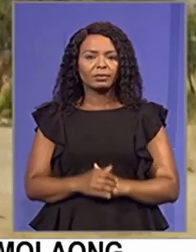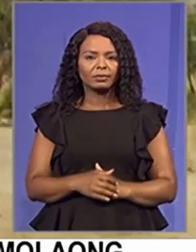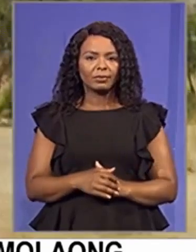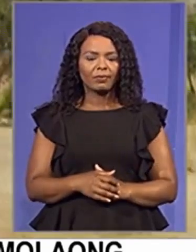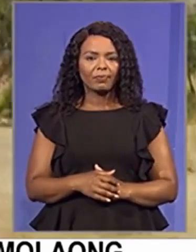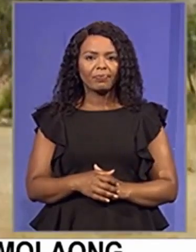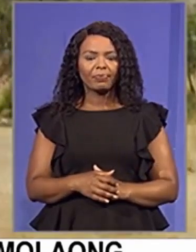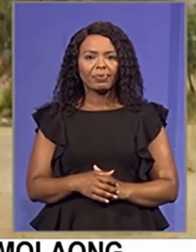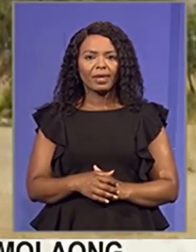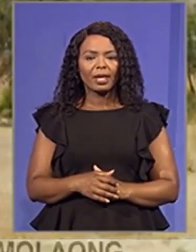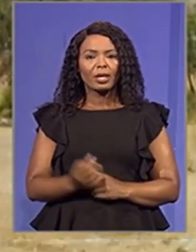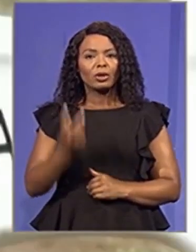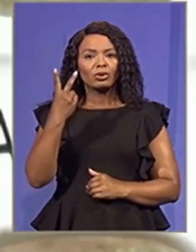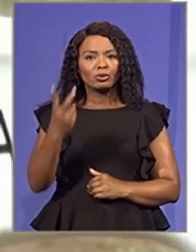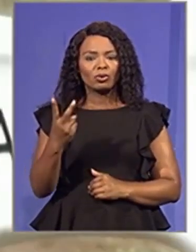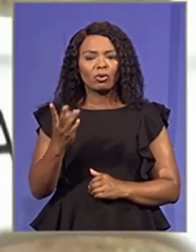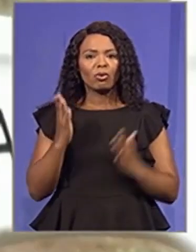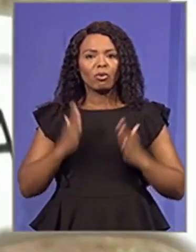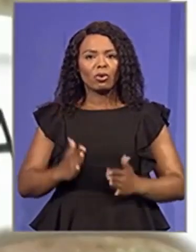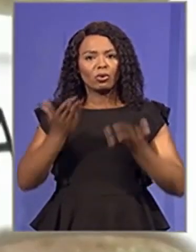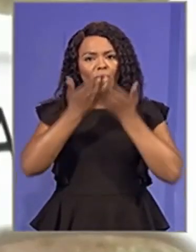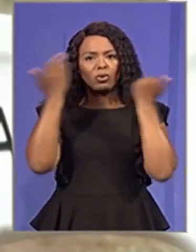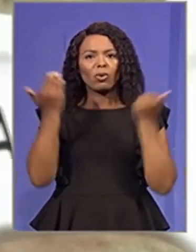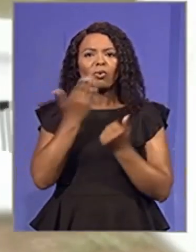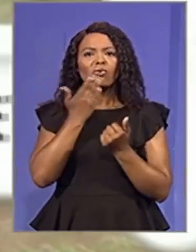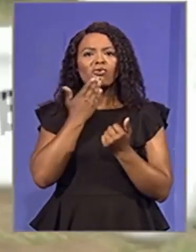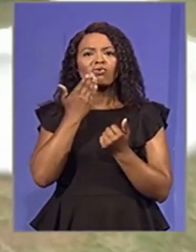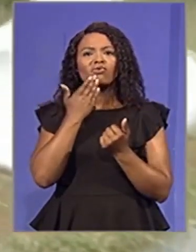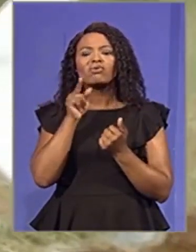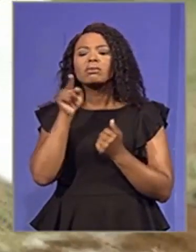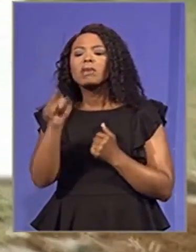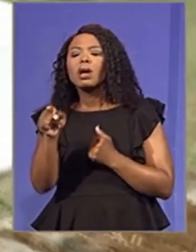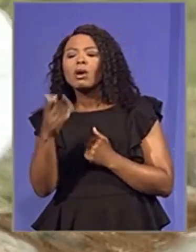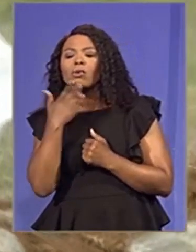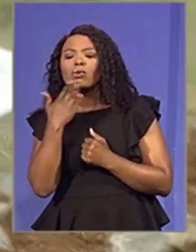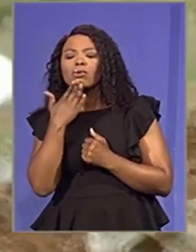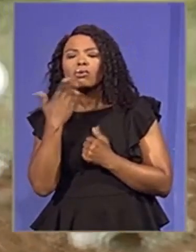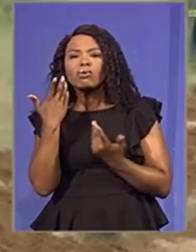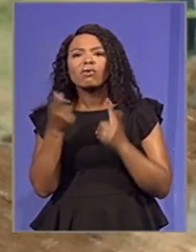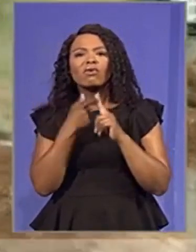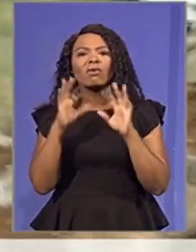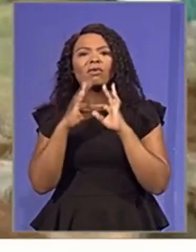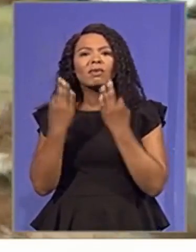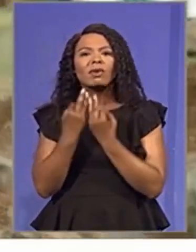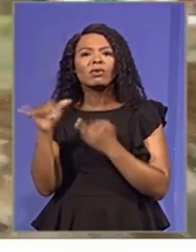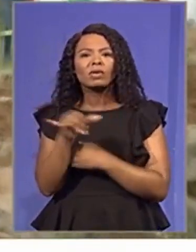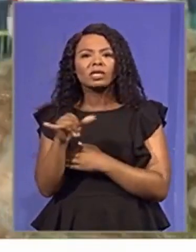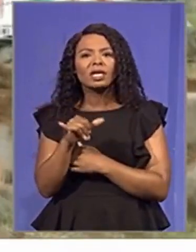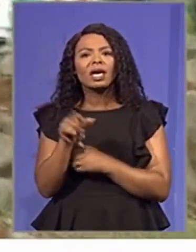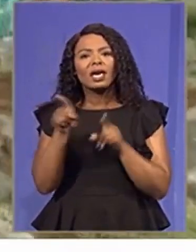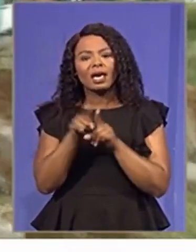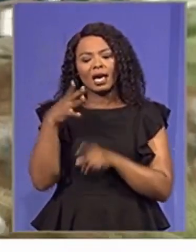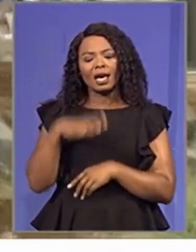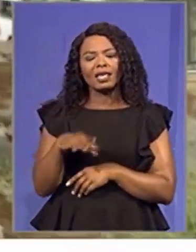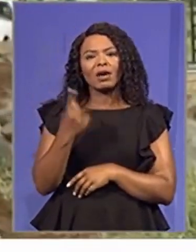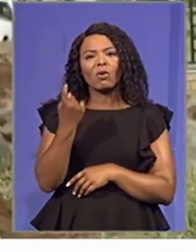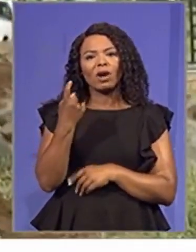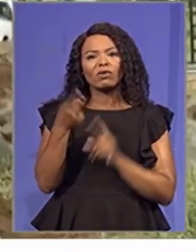tše pedi tša ditopo tšeo ga sešo di hlathwa ke balapa. Ditopo tše tshela go balwa le sa moafrika borwa yo tee di hlathilwe